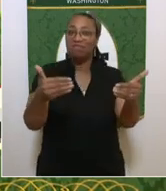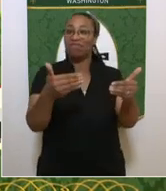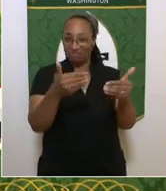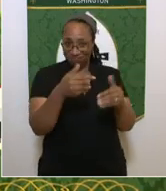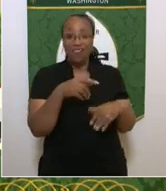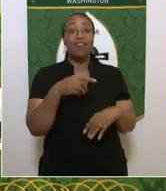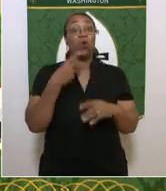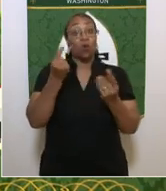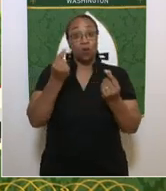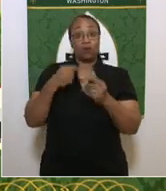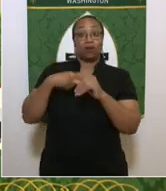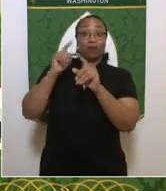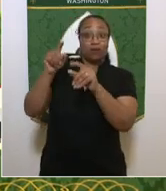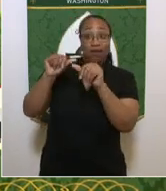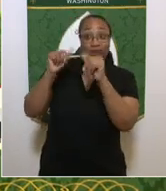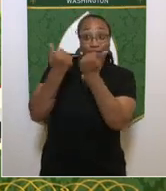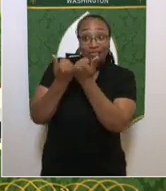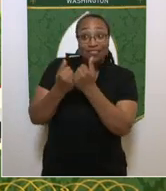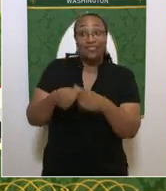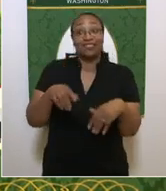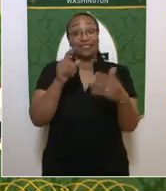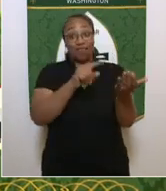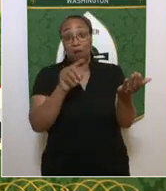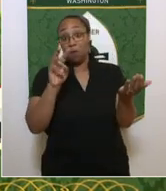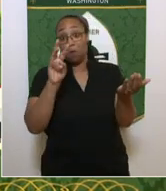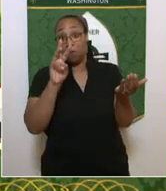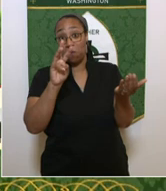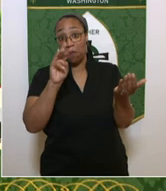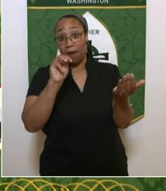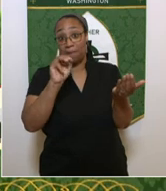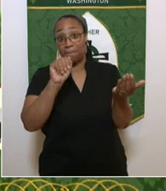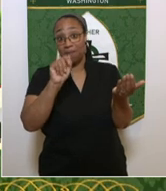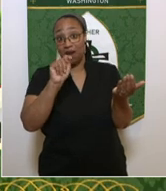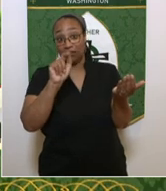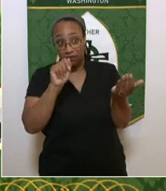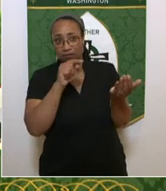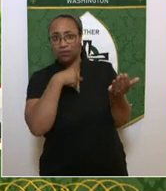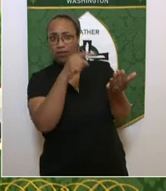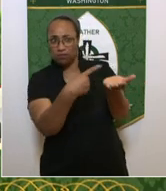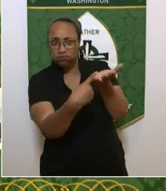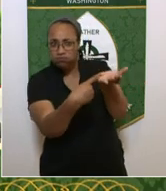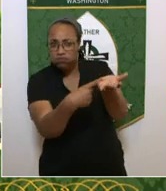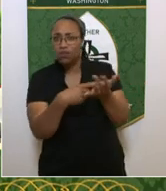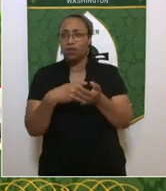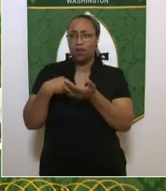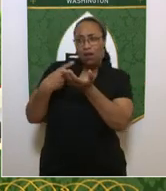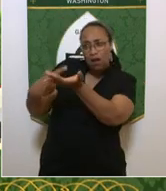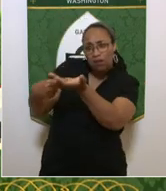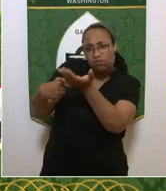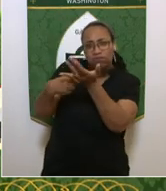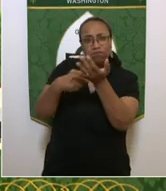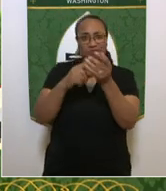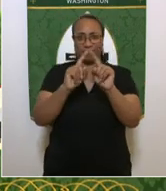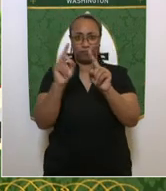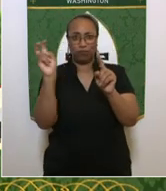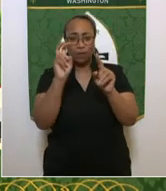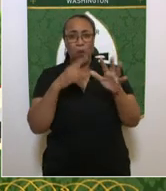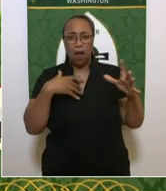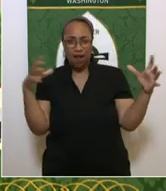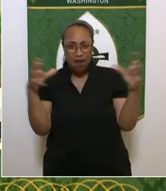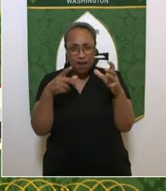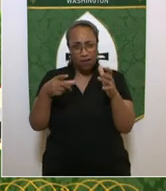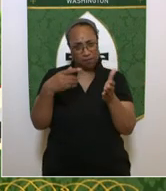say, how can we get it done? I think I had the idea in March. We funded it, and by the time kids went